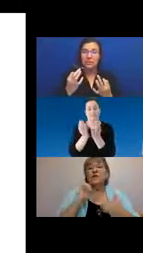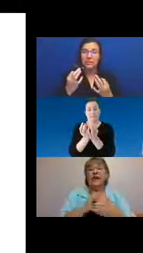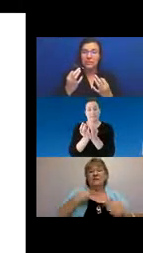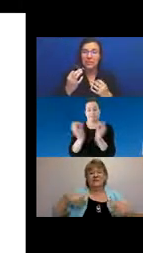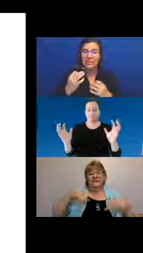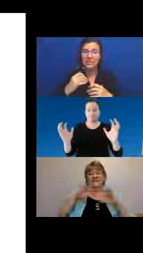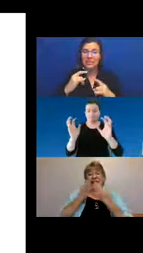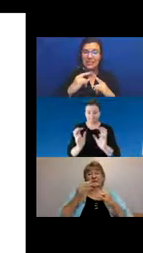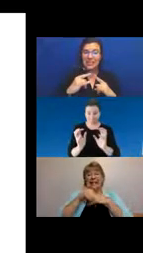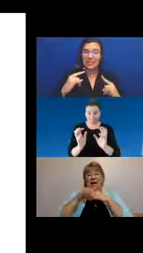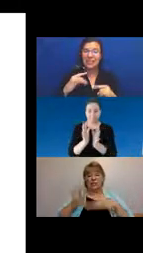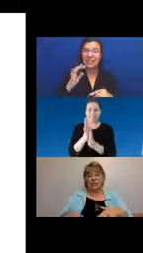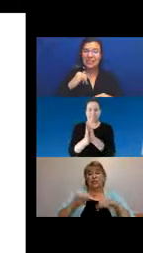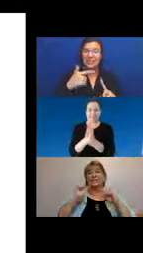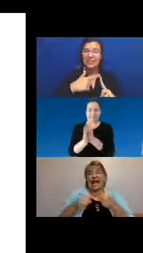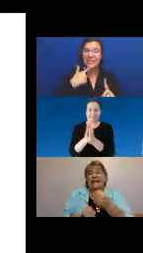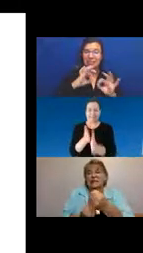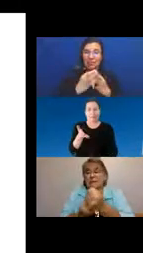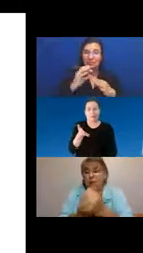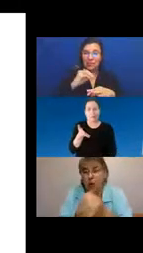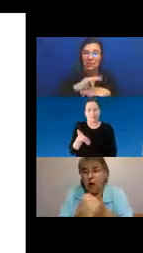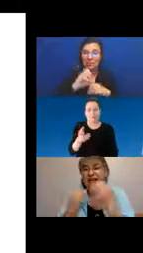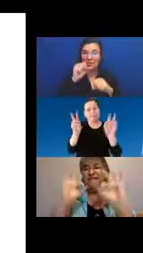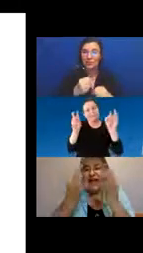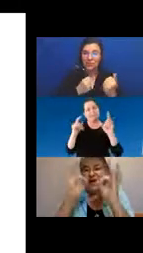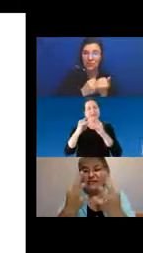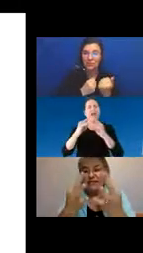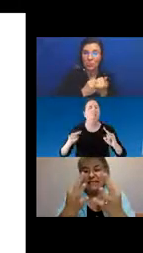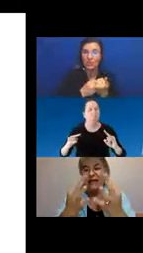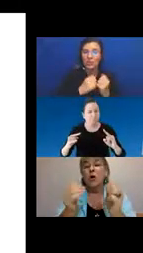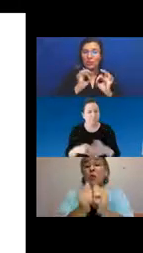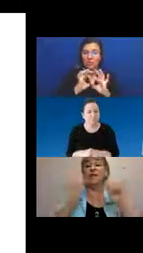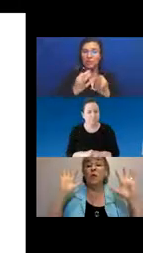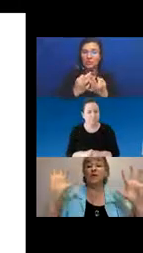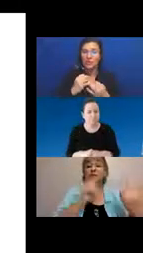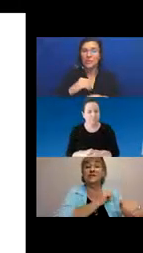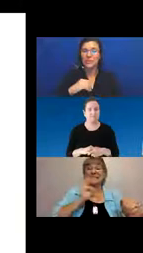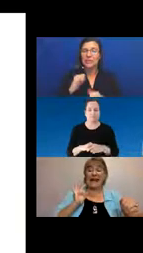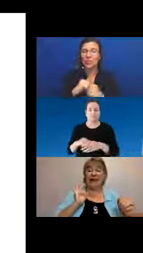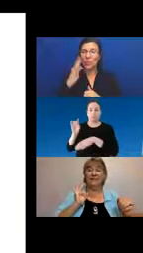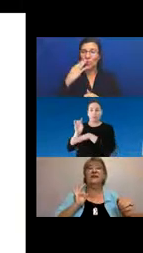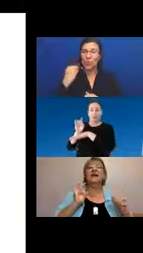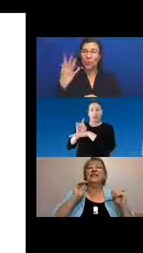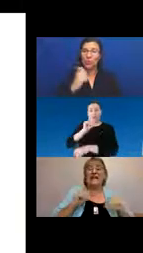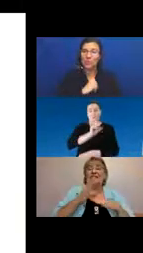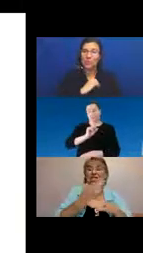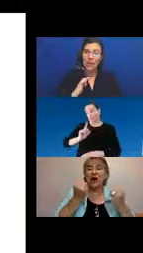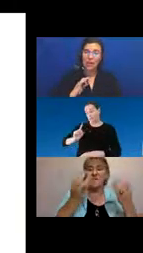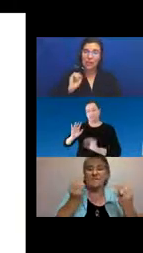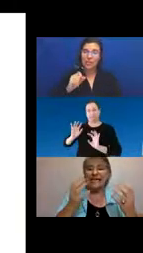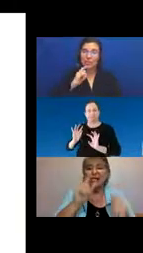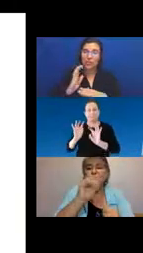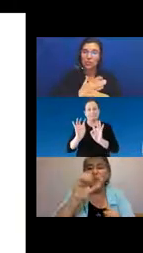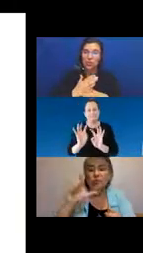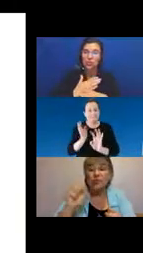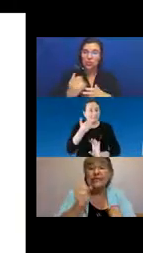so that family counselors can support families with a wonderful staff that can share